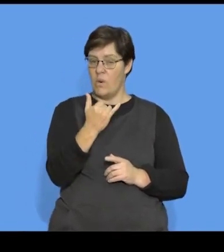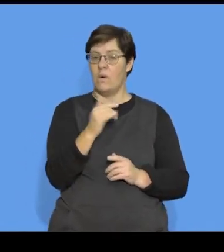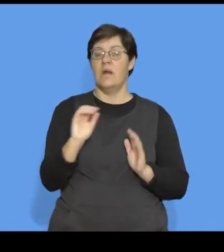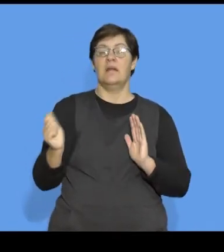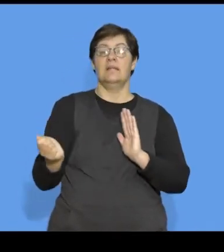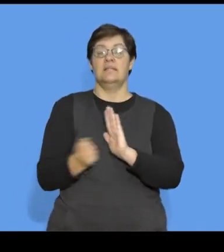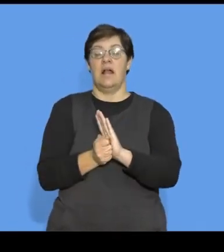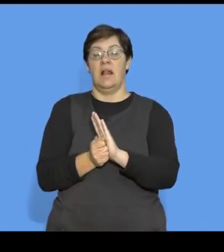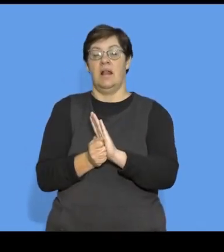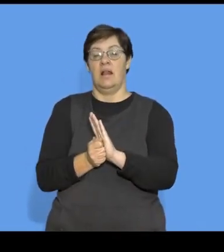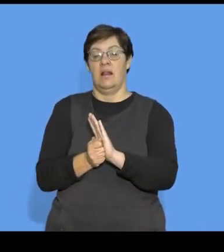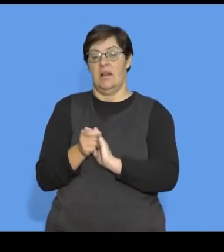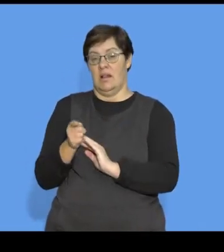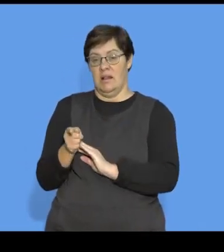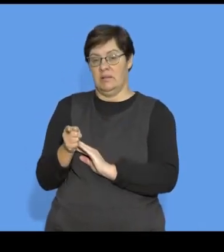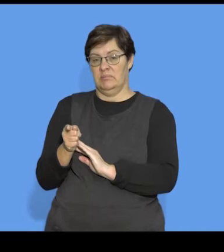the sold